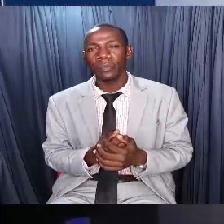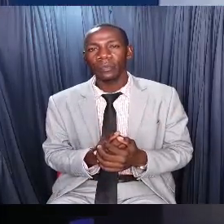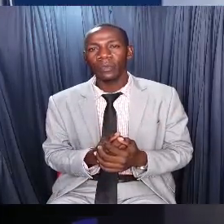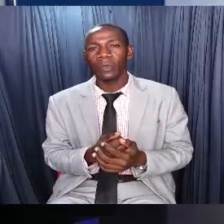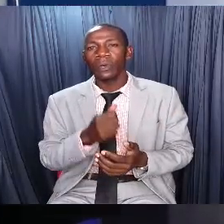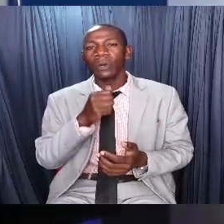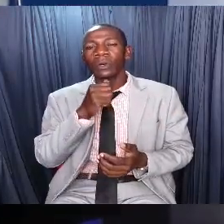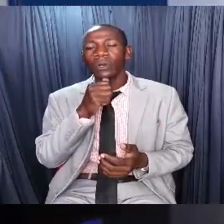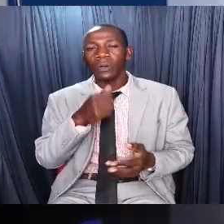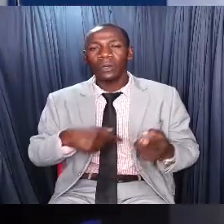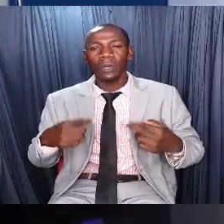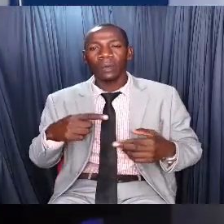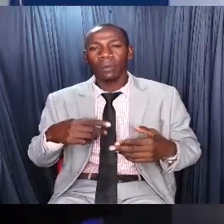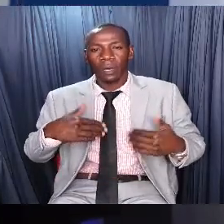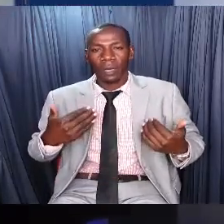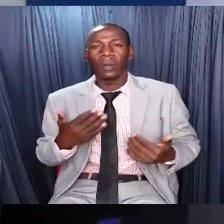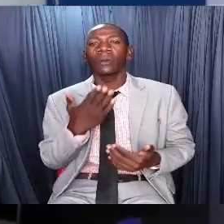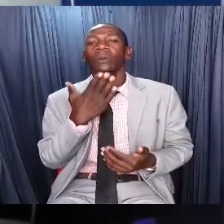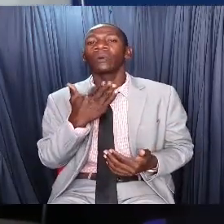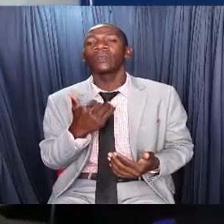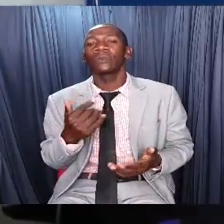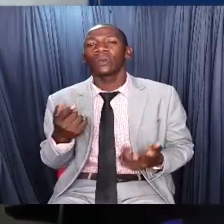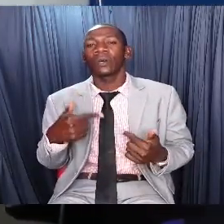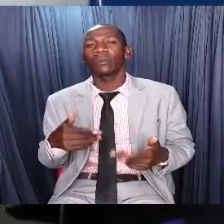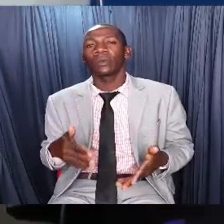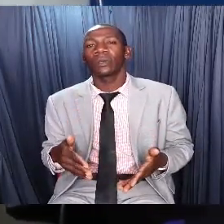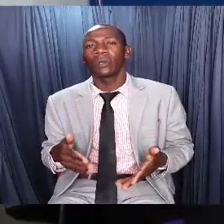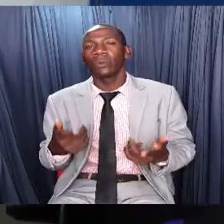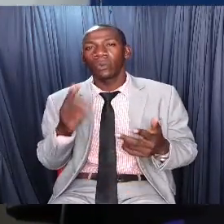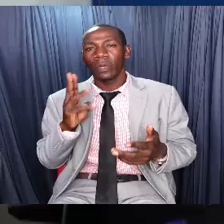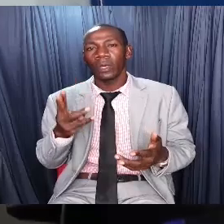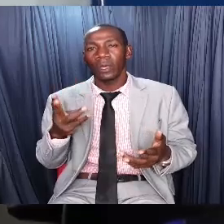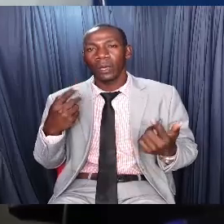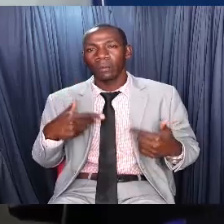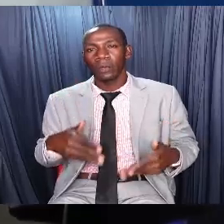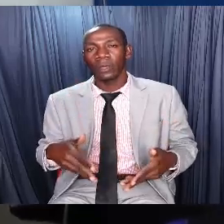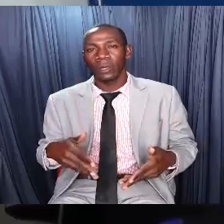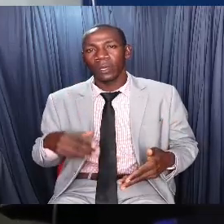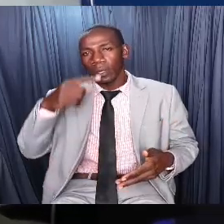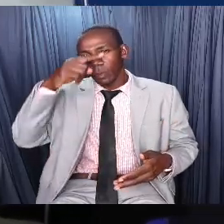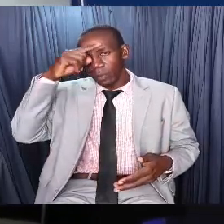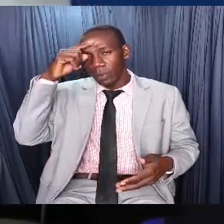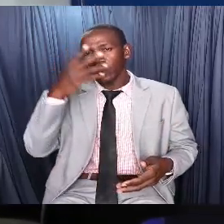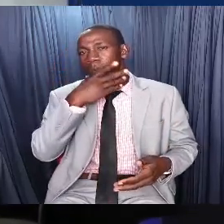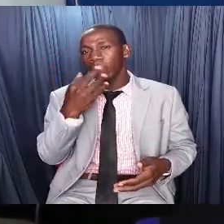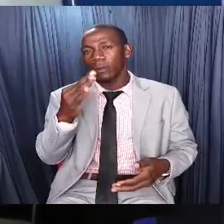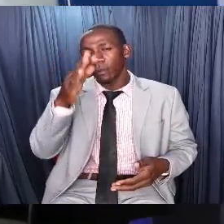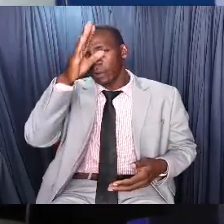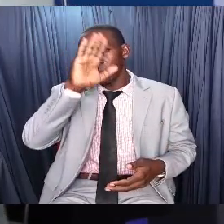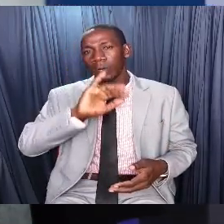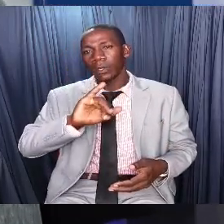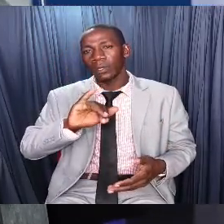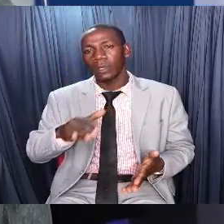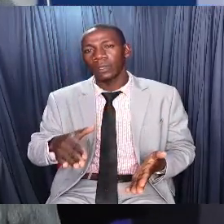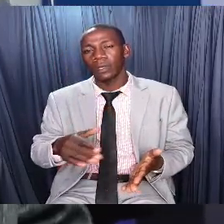Atuje hapa kwa kutaka kwetu. We don't come here because we want to come. Tuaje hapa. We come here. Maana mtumishi wake yuko hapa. Because his servant